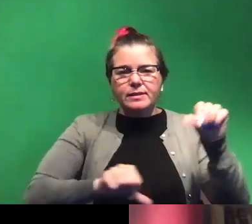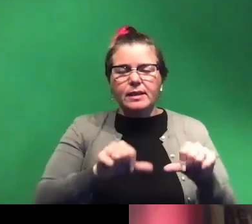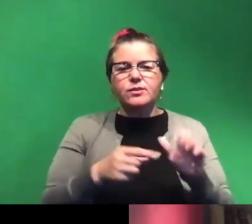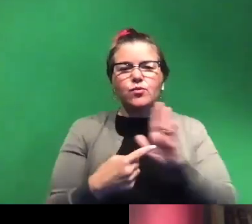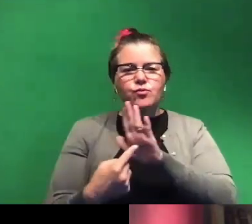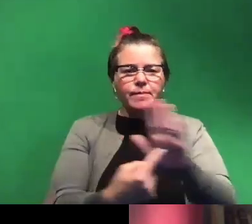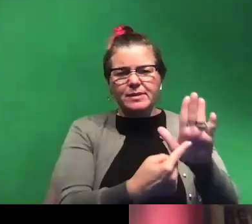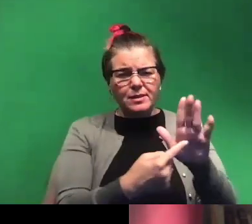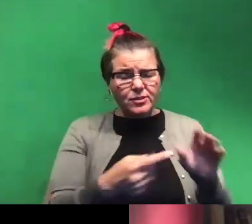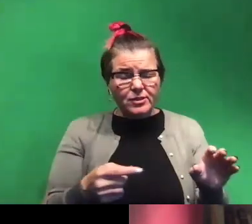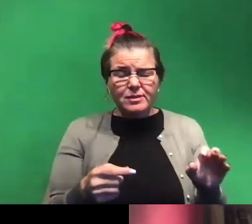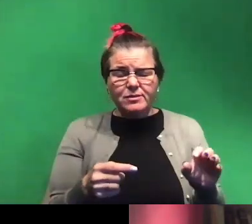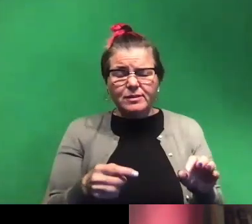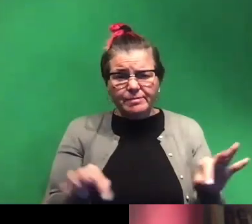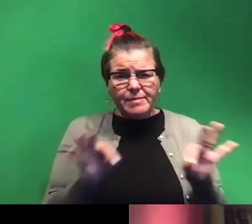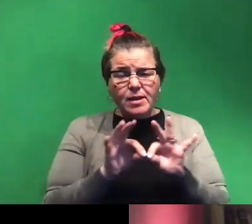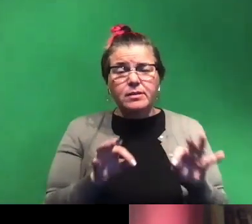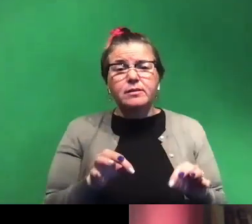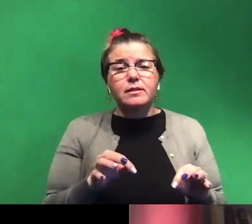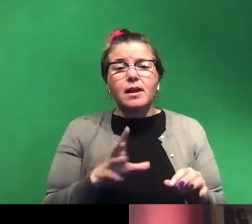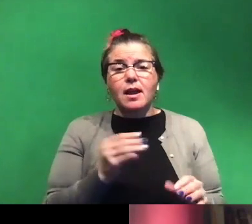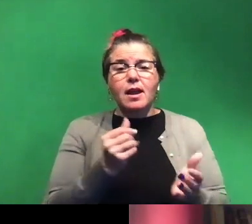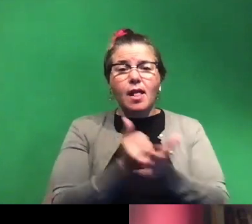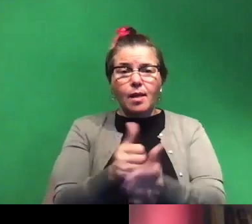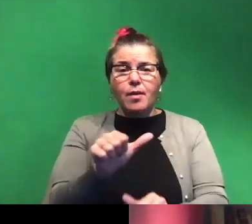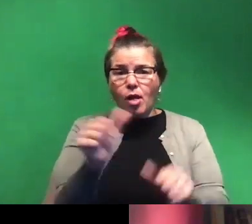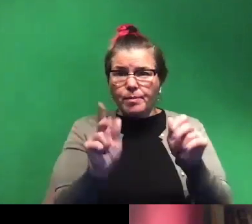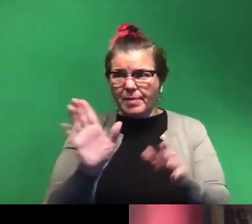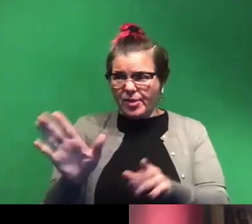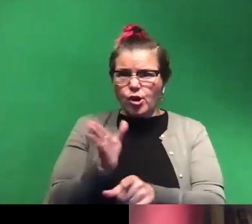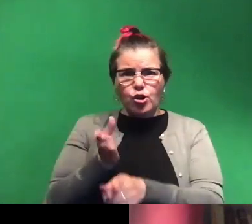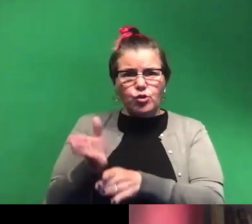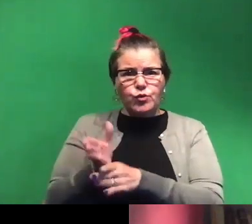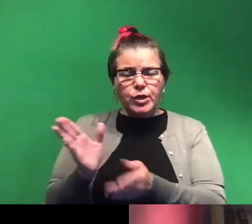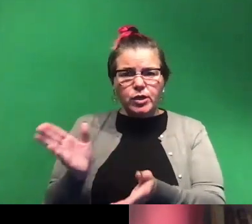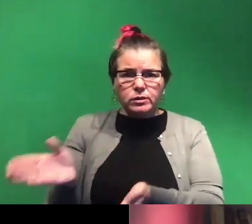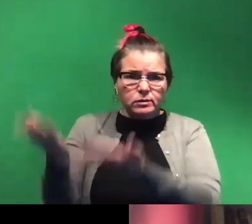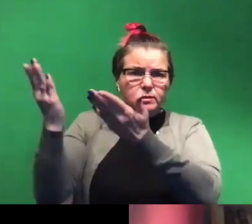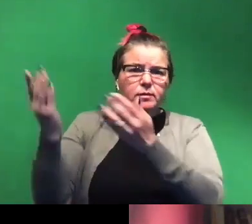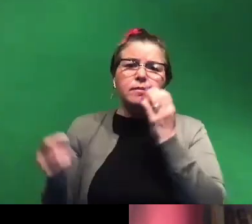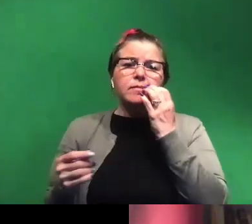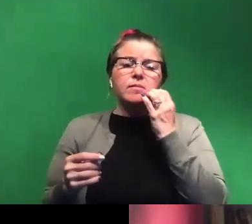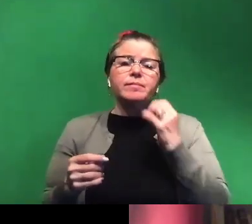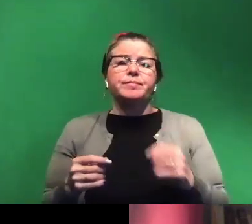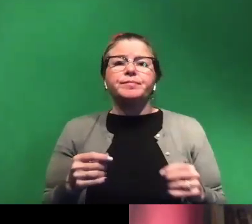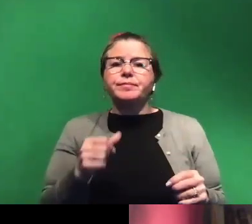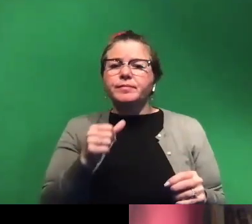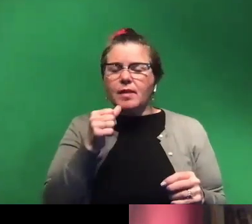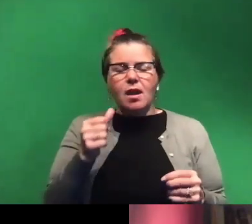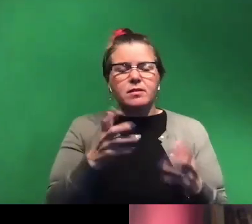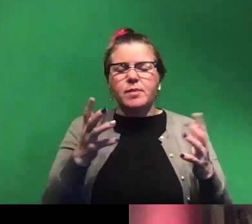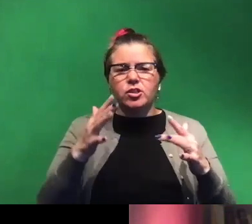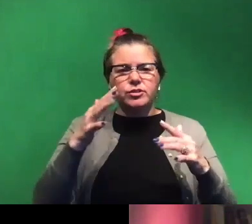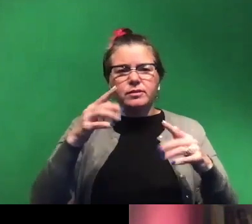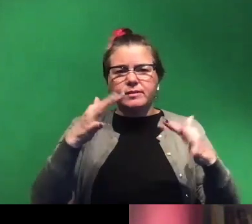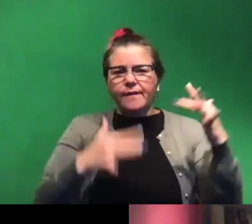matter, and that this is also a help to other people's careers, that this is something that we don't have as much diversity in